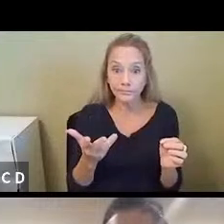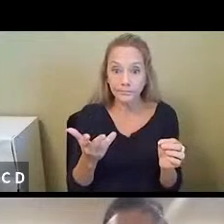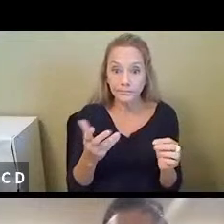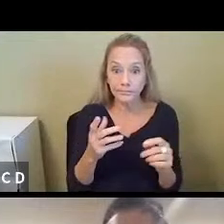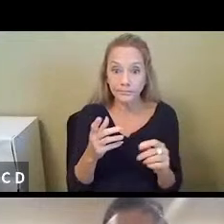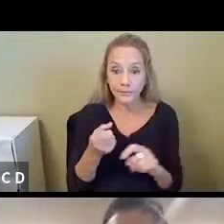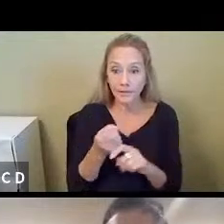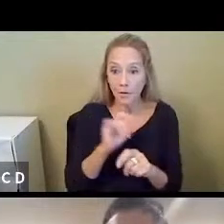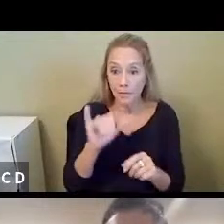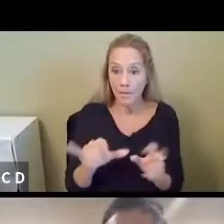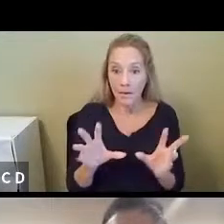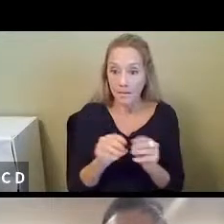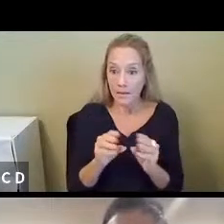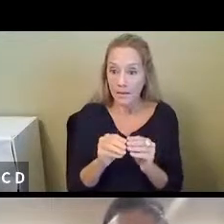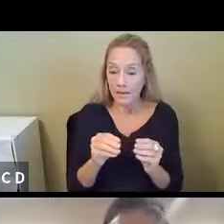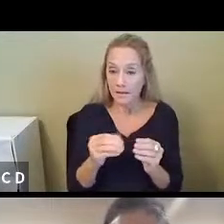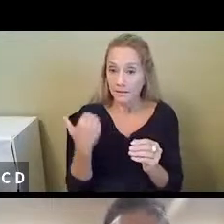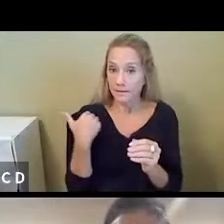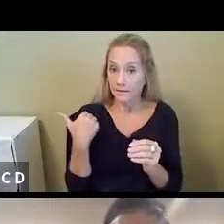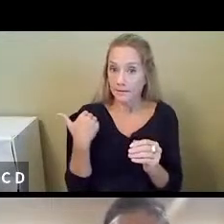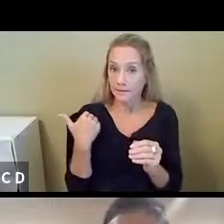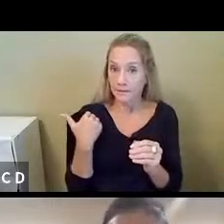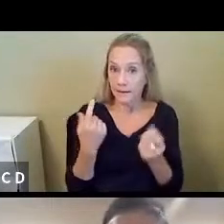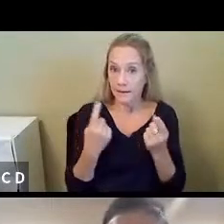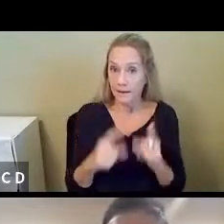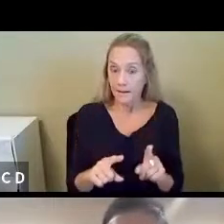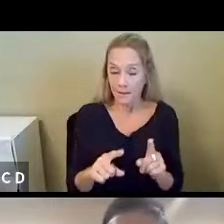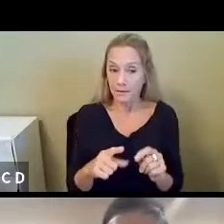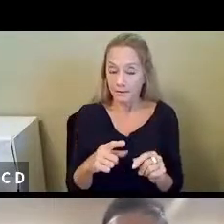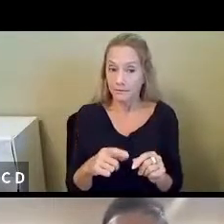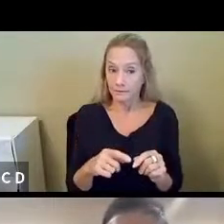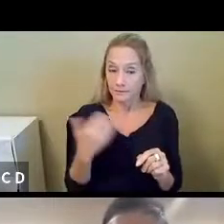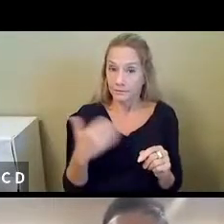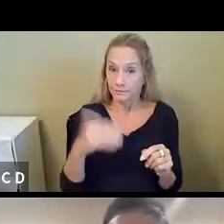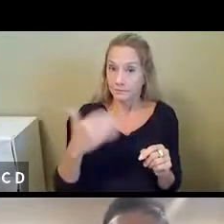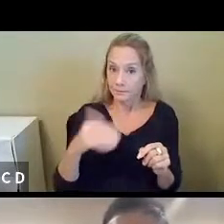that meeting from your standpoint? It looked like quite an occasion.